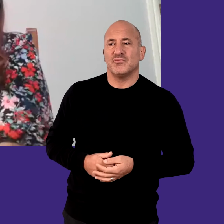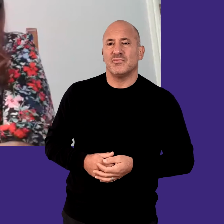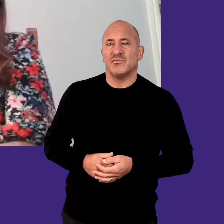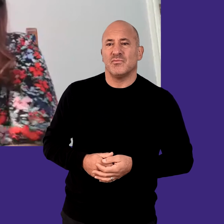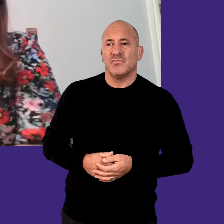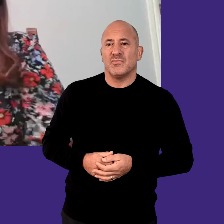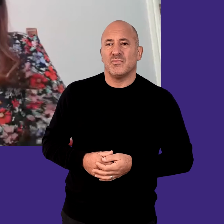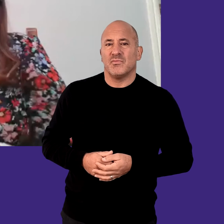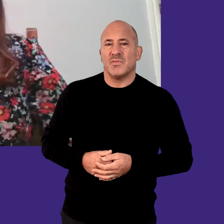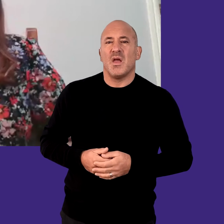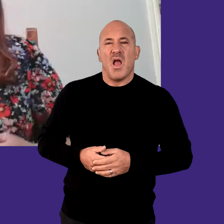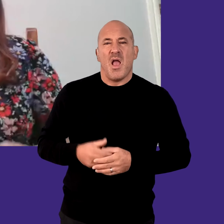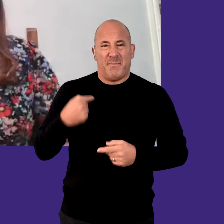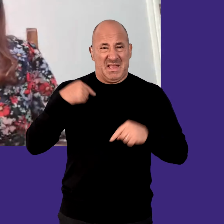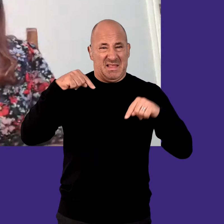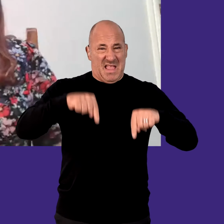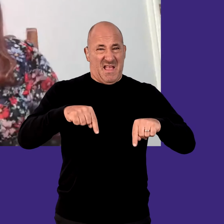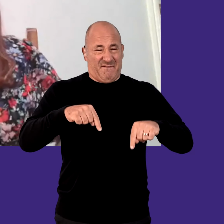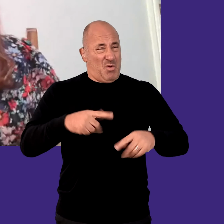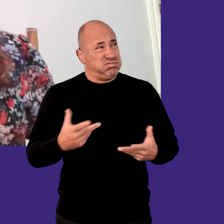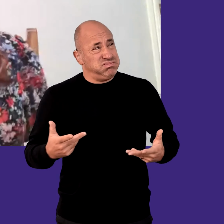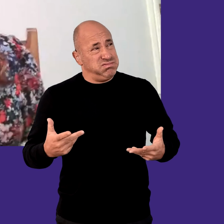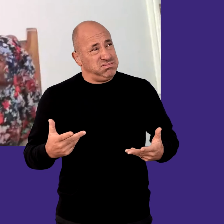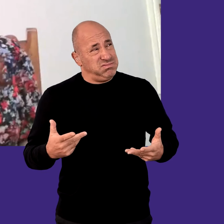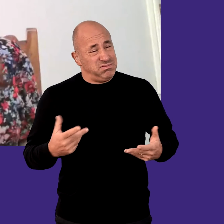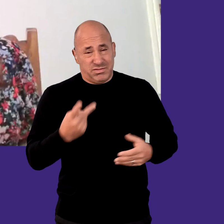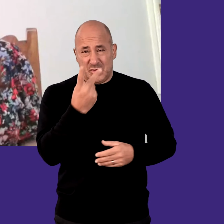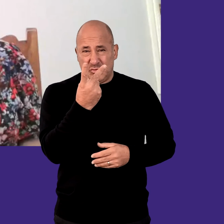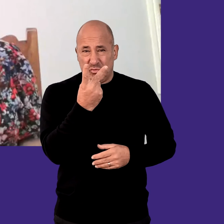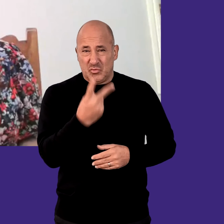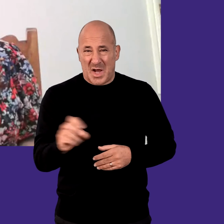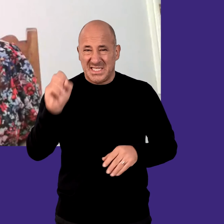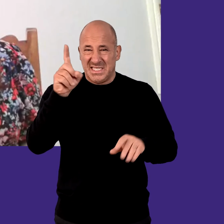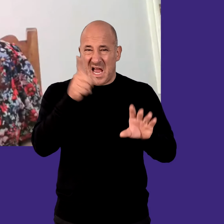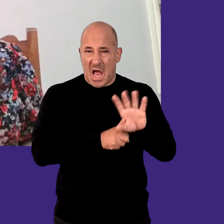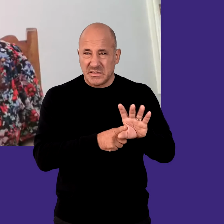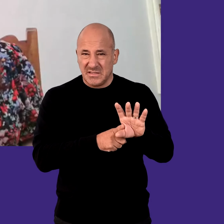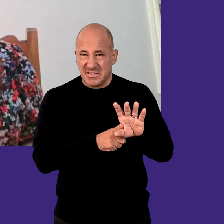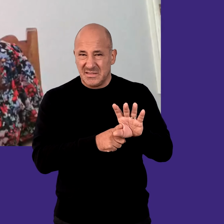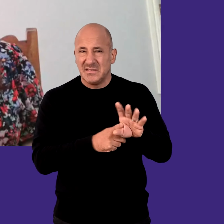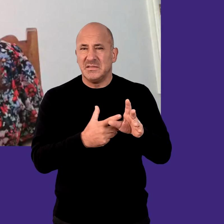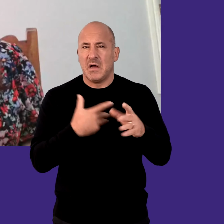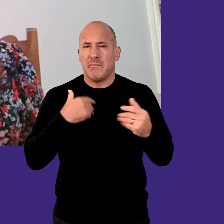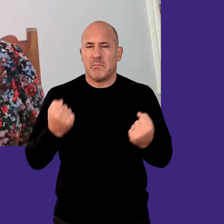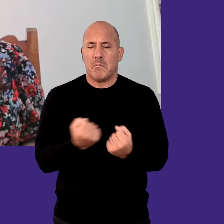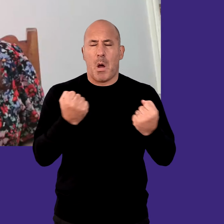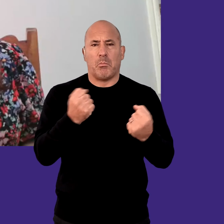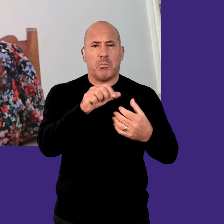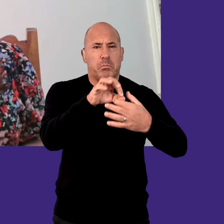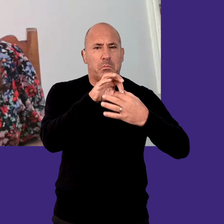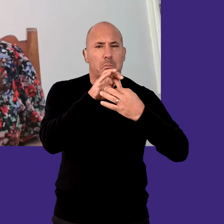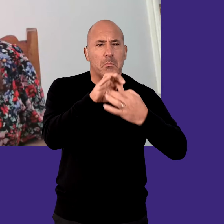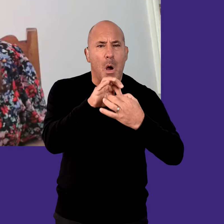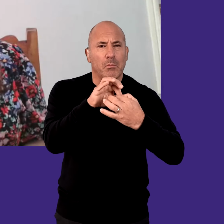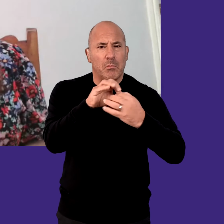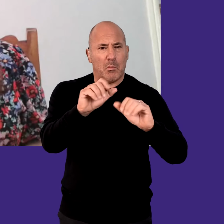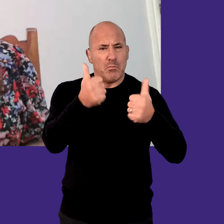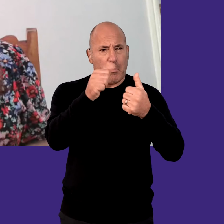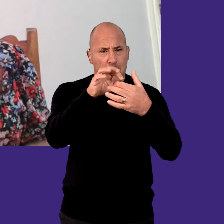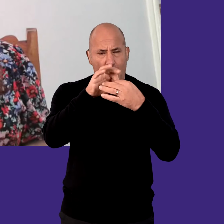Yes, that's fine. So I think before, we've been there for, I think around